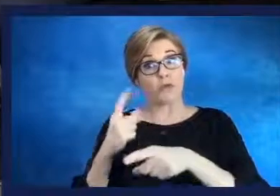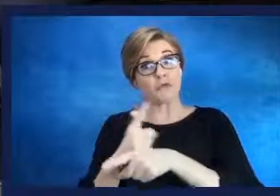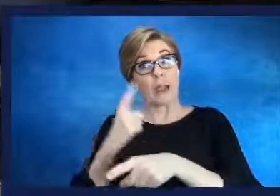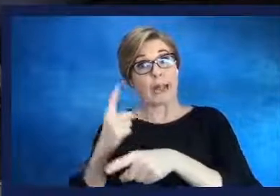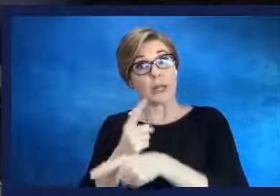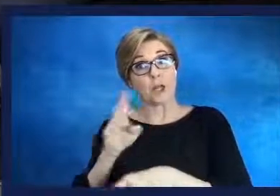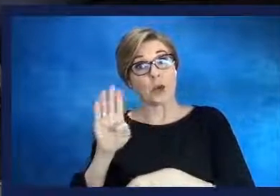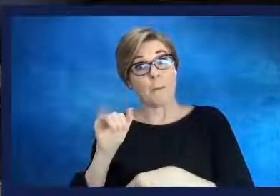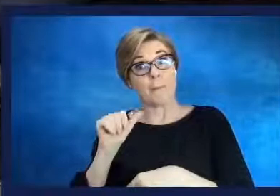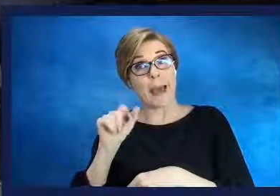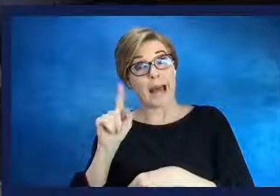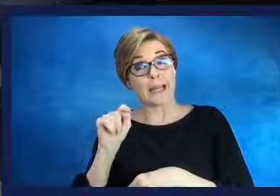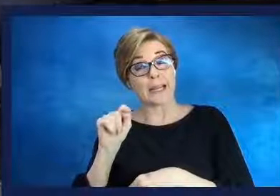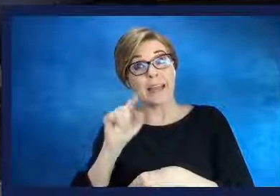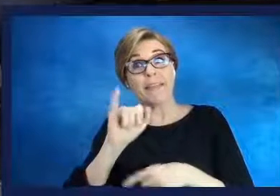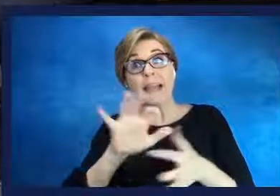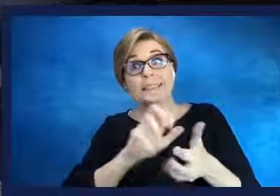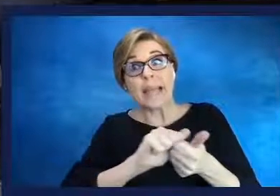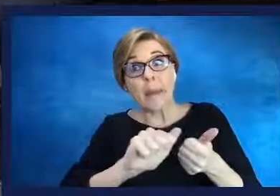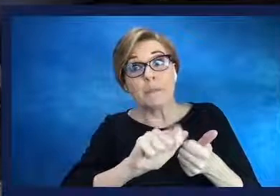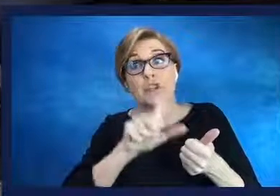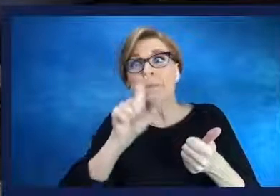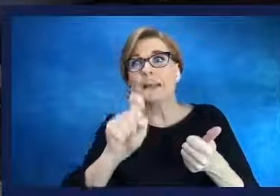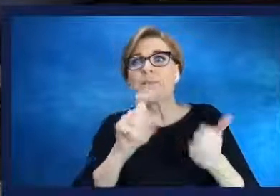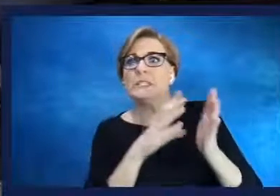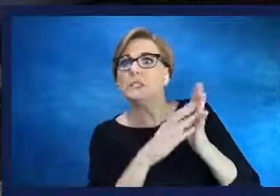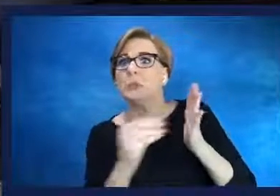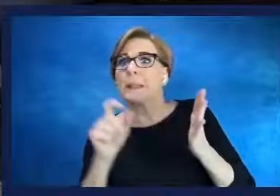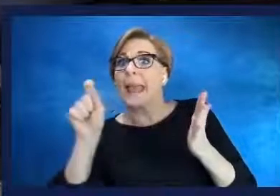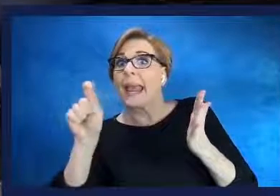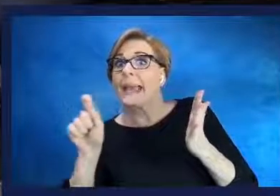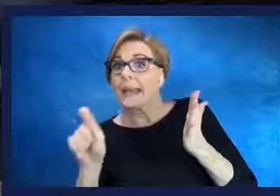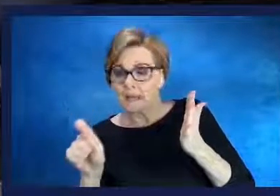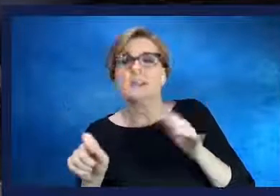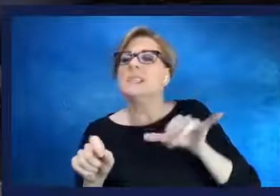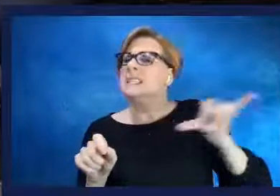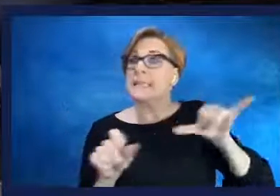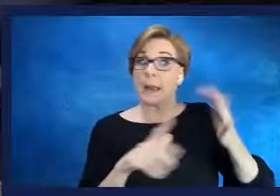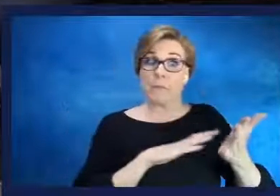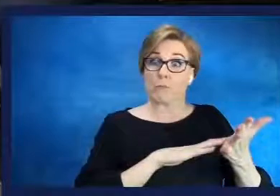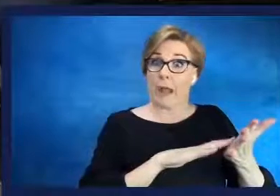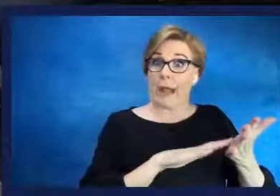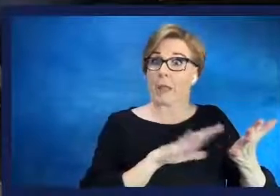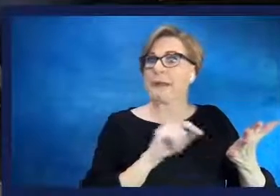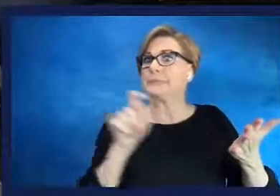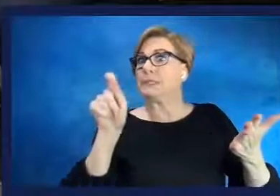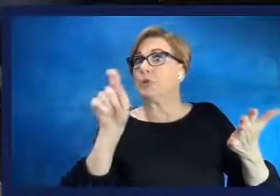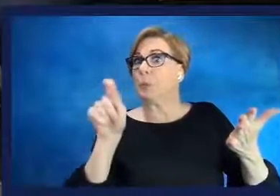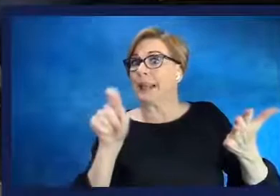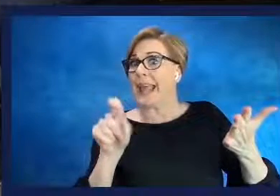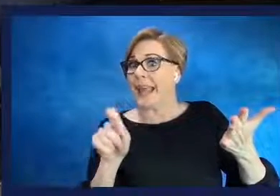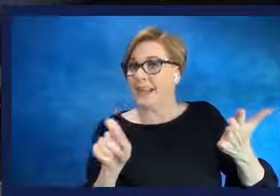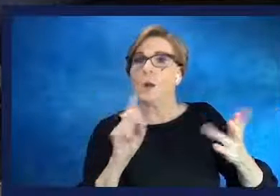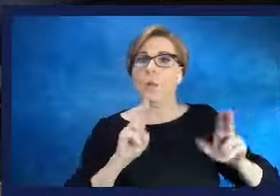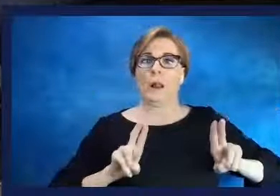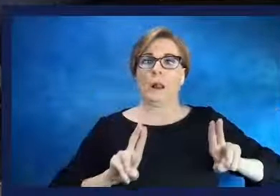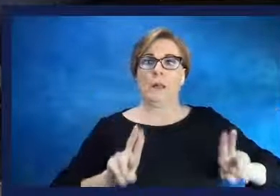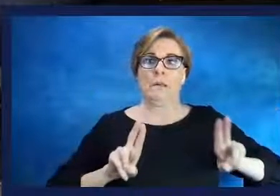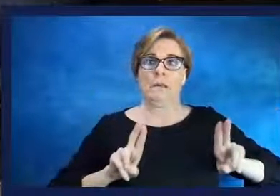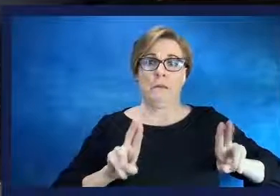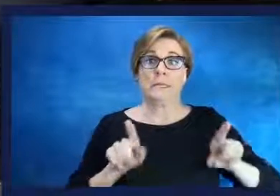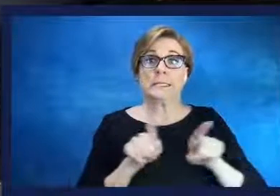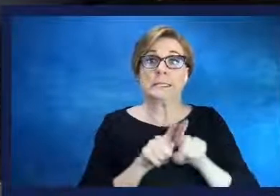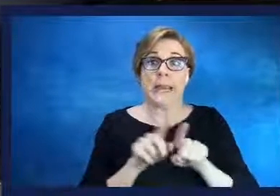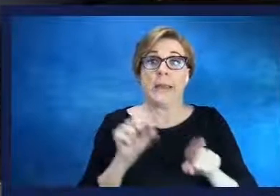serial marrying numbers are presented so that we can come back and reconcile it if we have. And that happens right here in our facility under the live stream cameras,